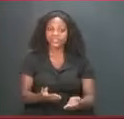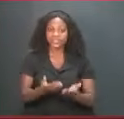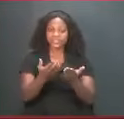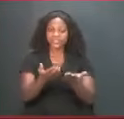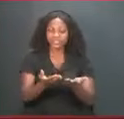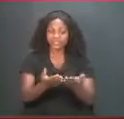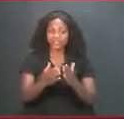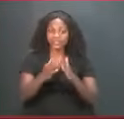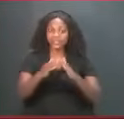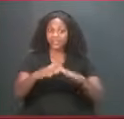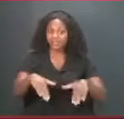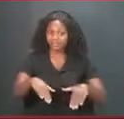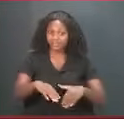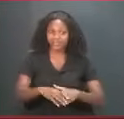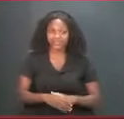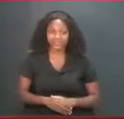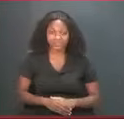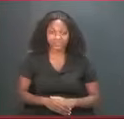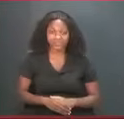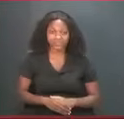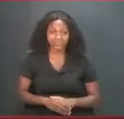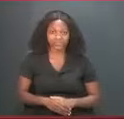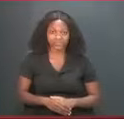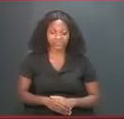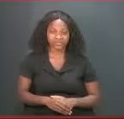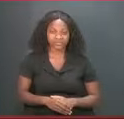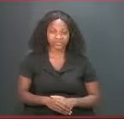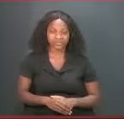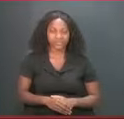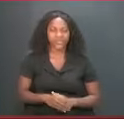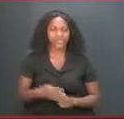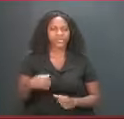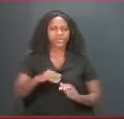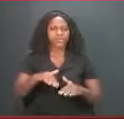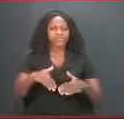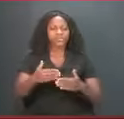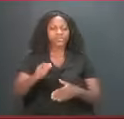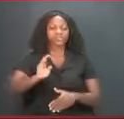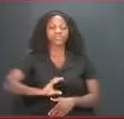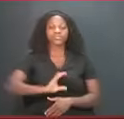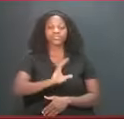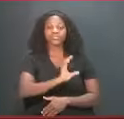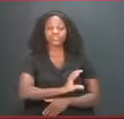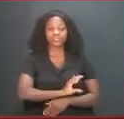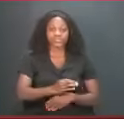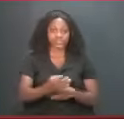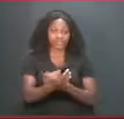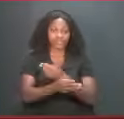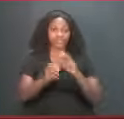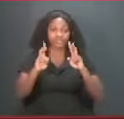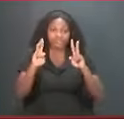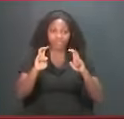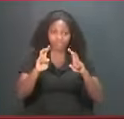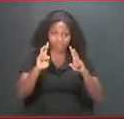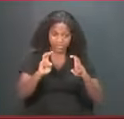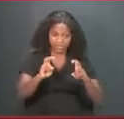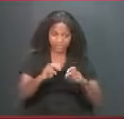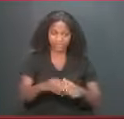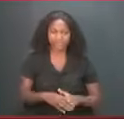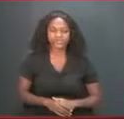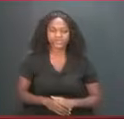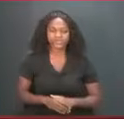House and is referred to the Committee on Foreign Affairs